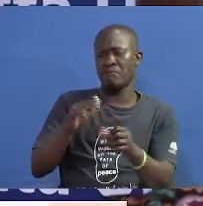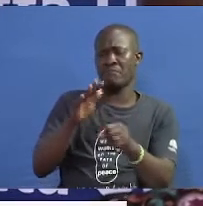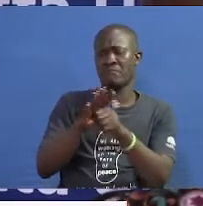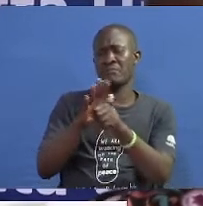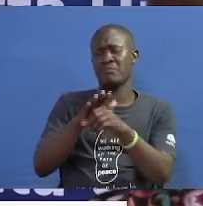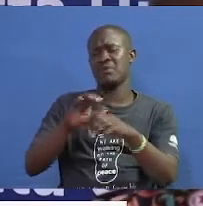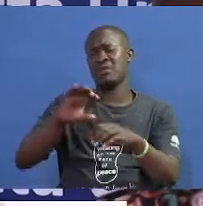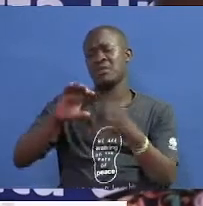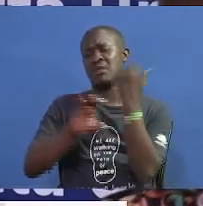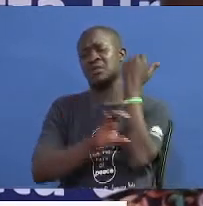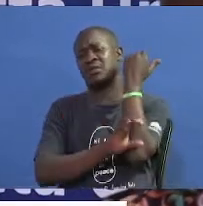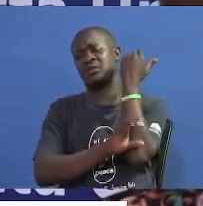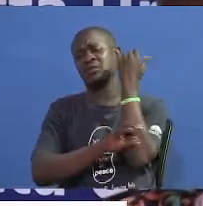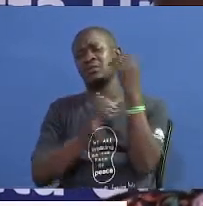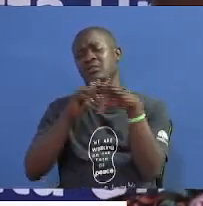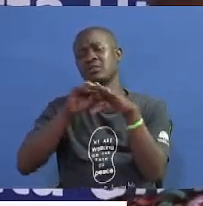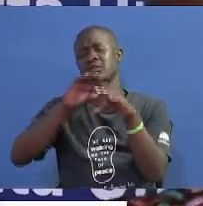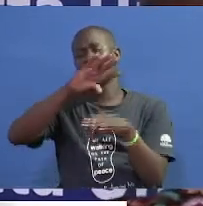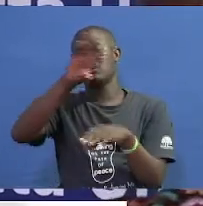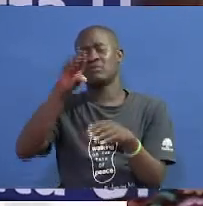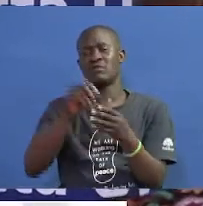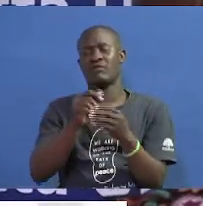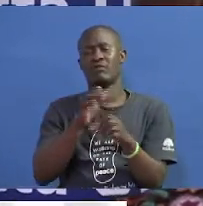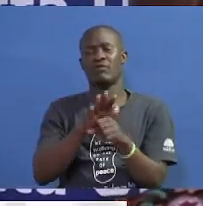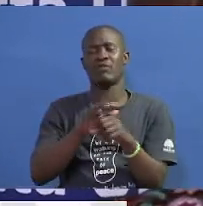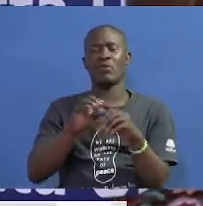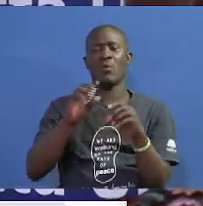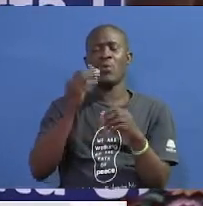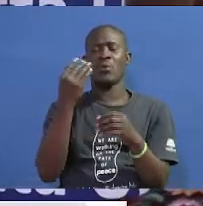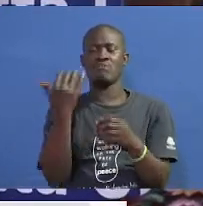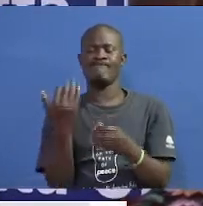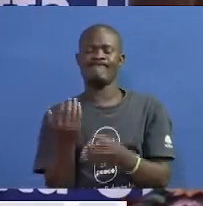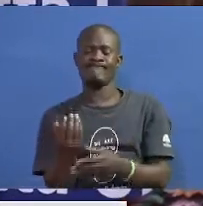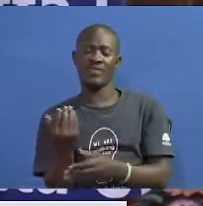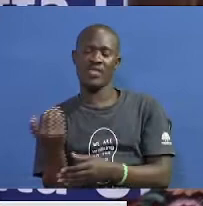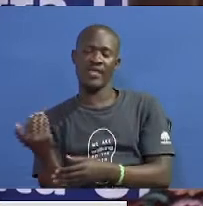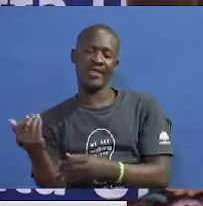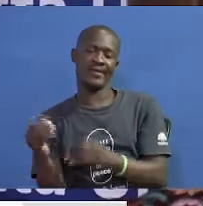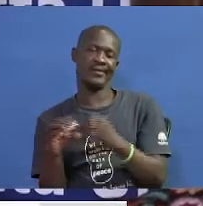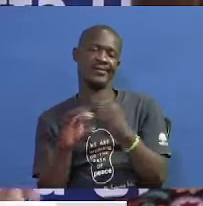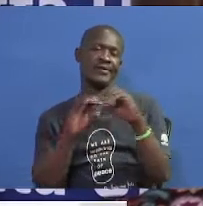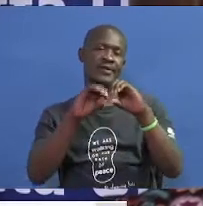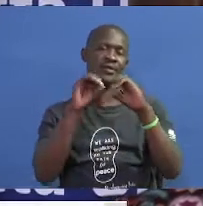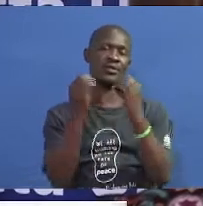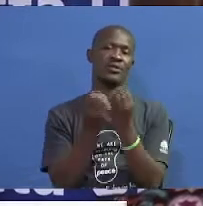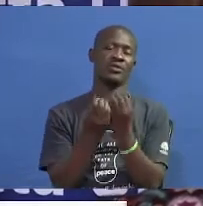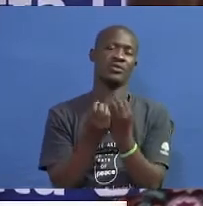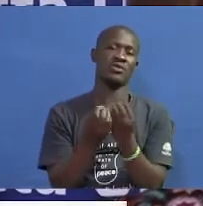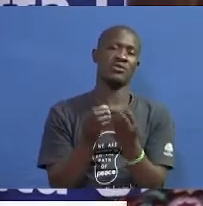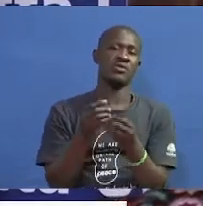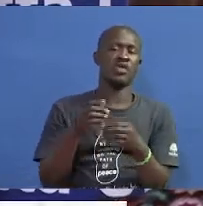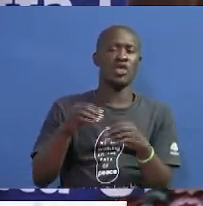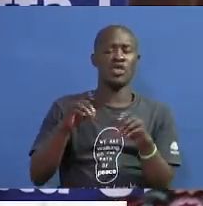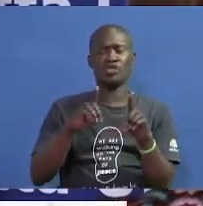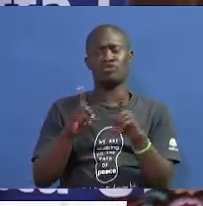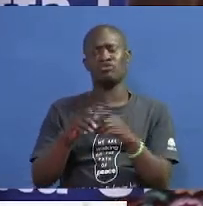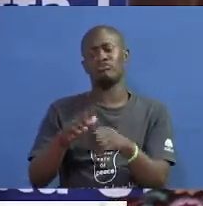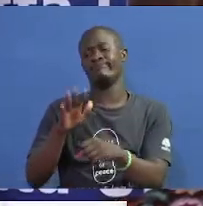globe. And we're still a fairly young organization. We've only been around for about 3.5 years, and we're growing a